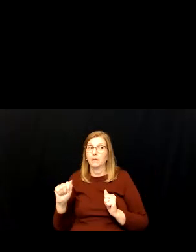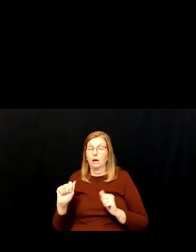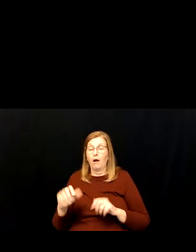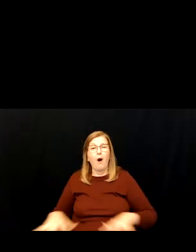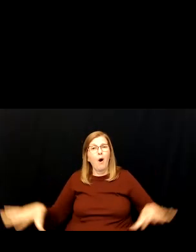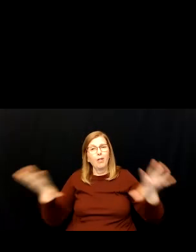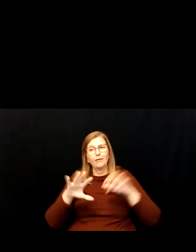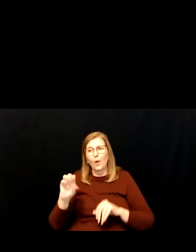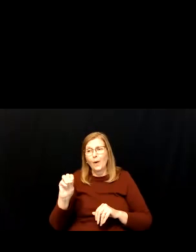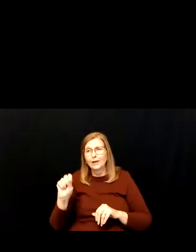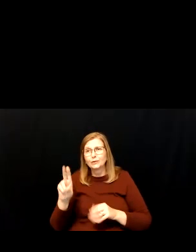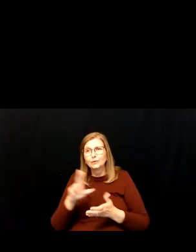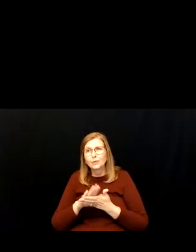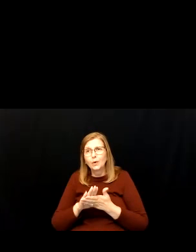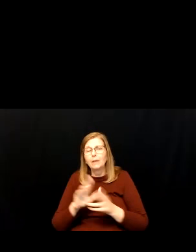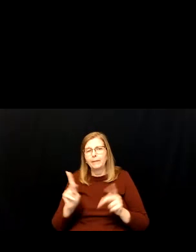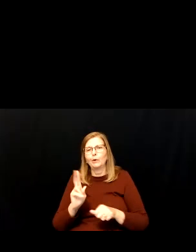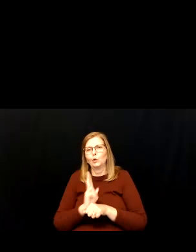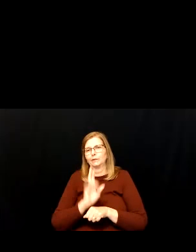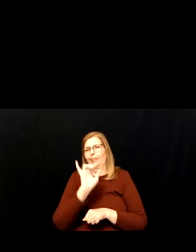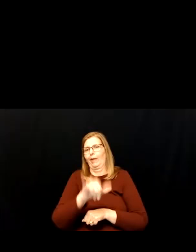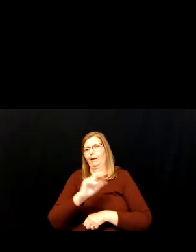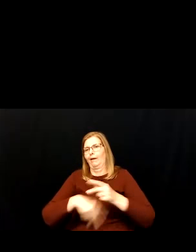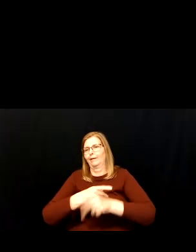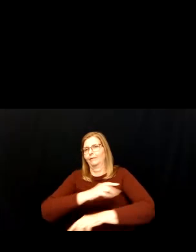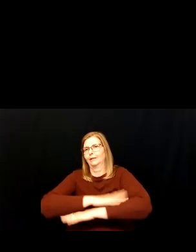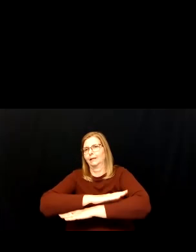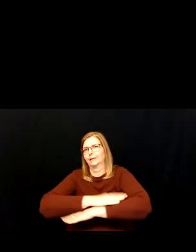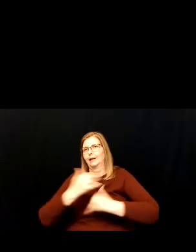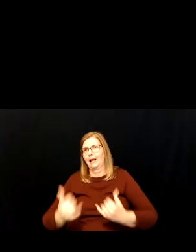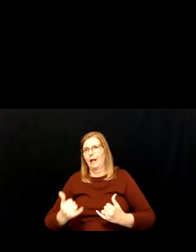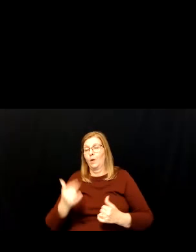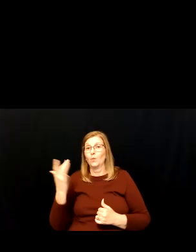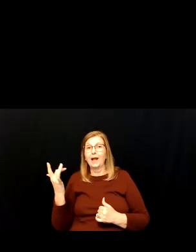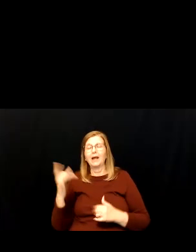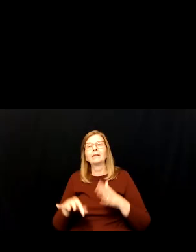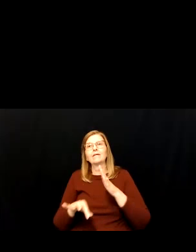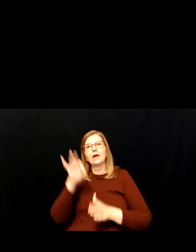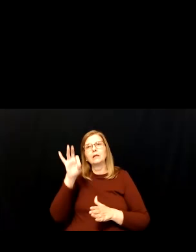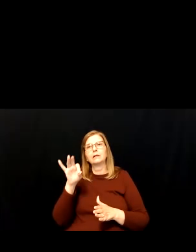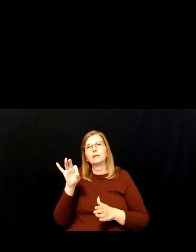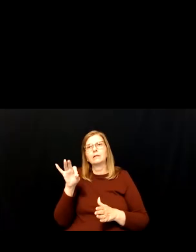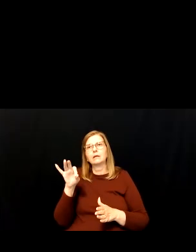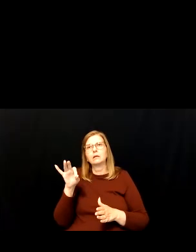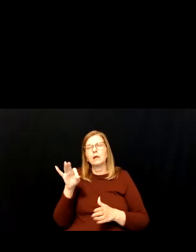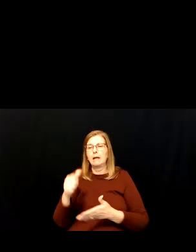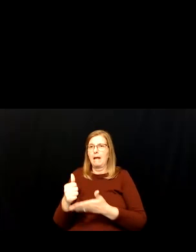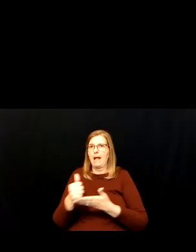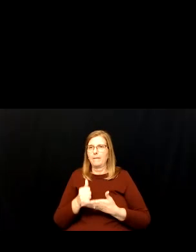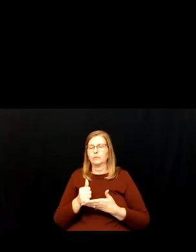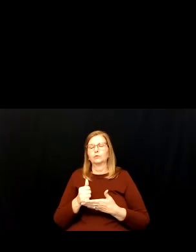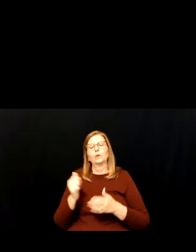OSU's campus, there are people with standing desks now, because they're finding that they are helpful to